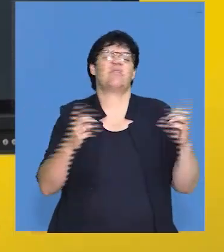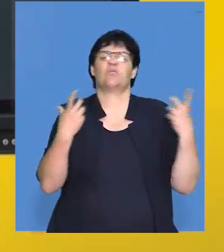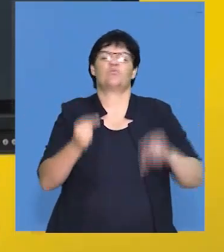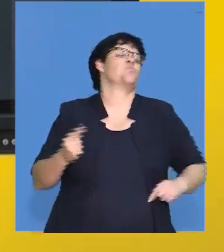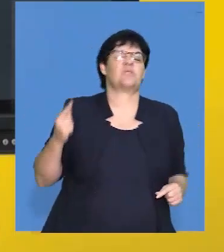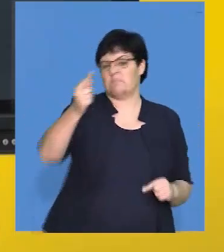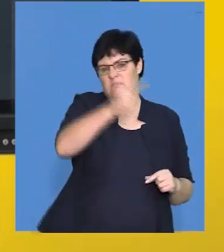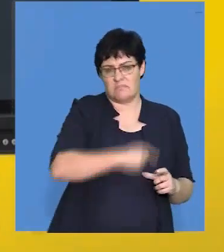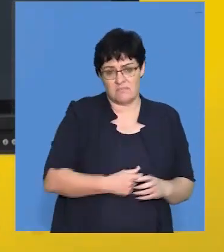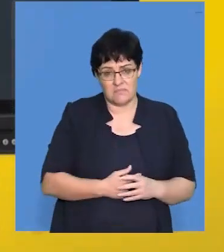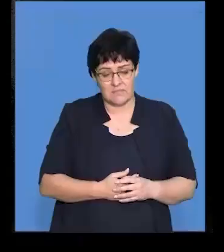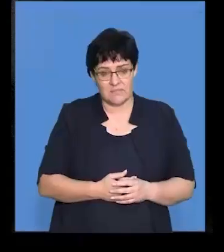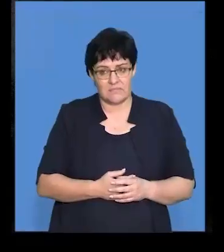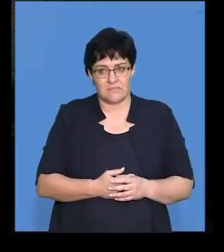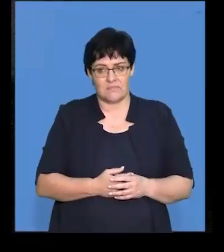do with him.